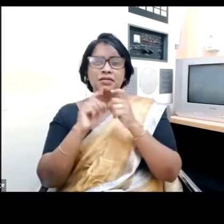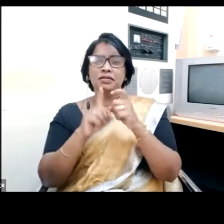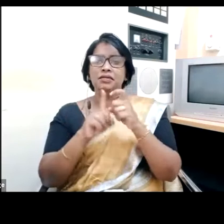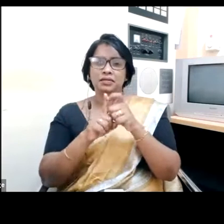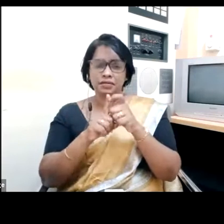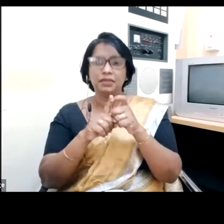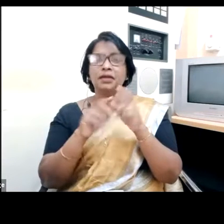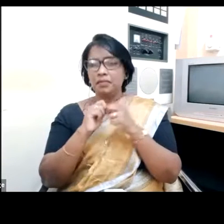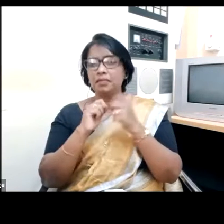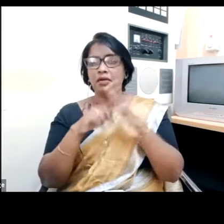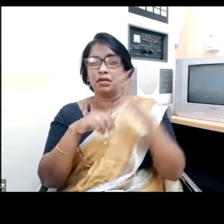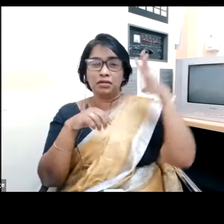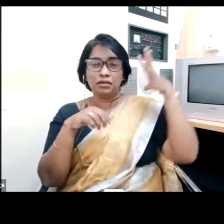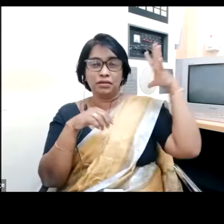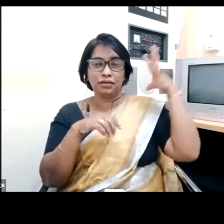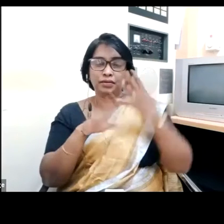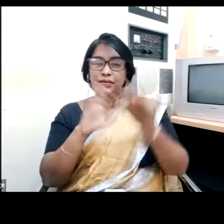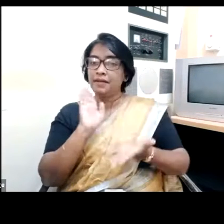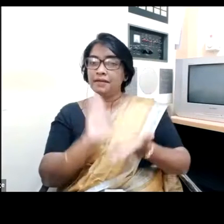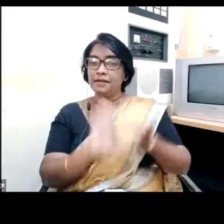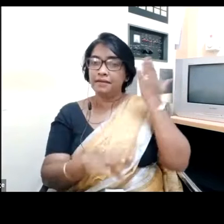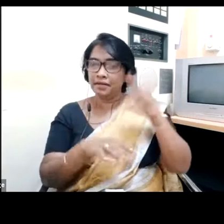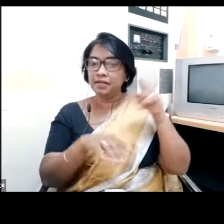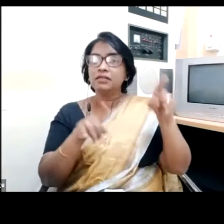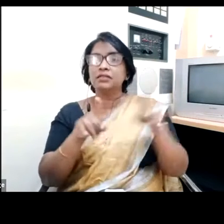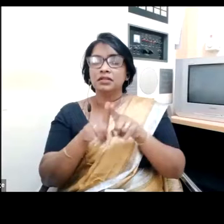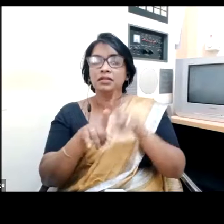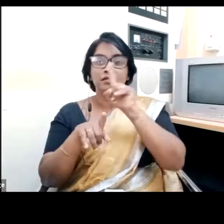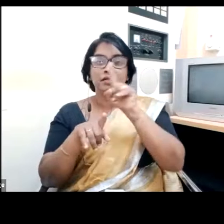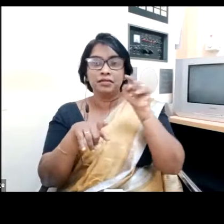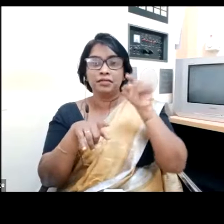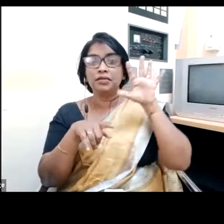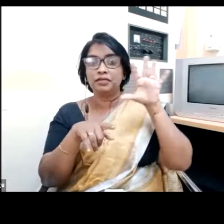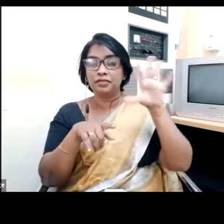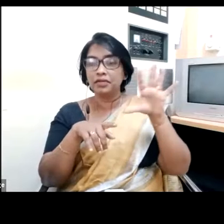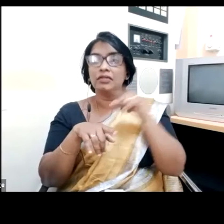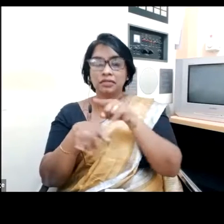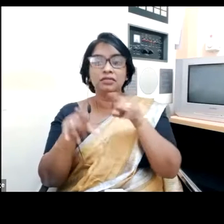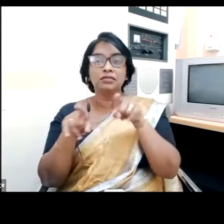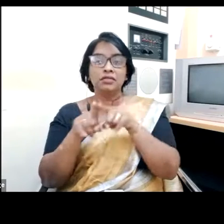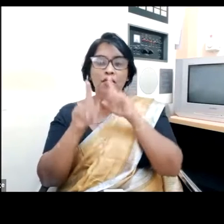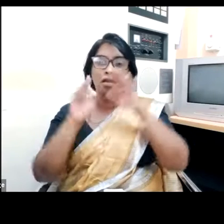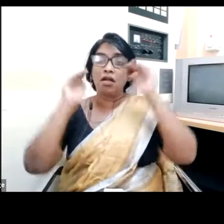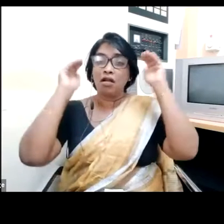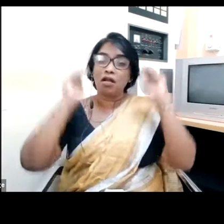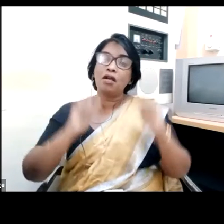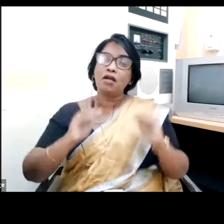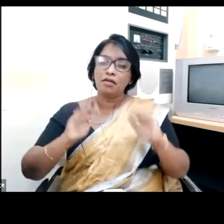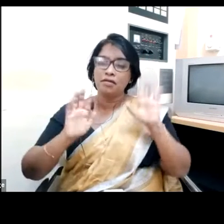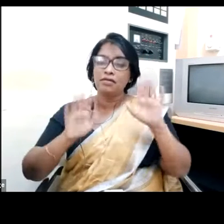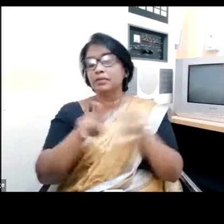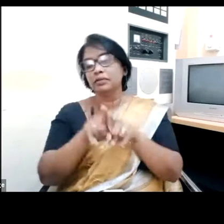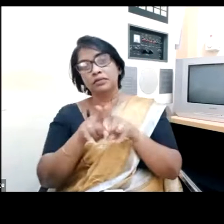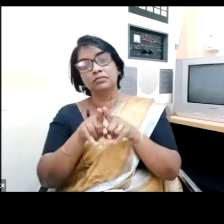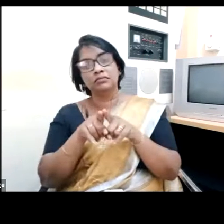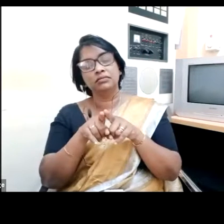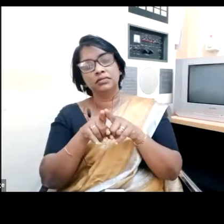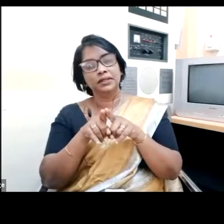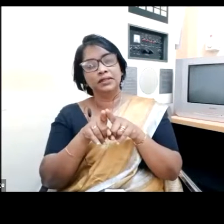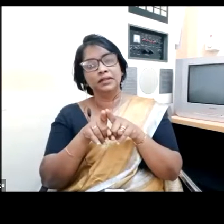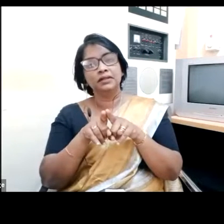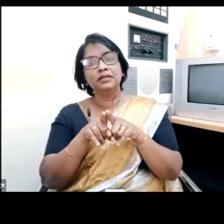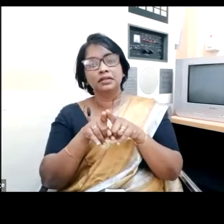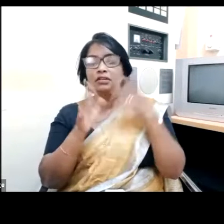1.5 degrees we all agreed should be the limit. We're already witnessing the dire and devastating consequences for our people and planet,